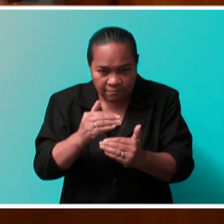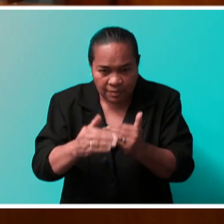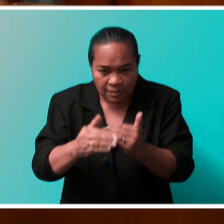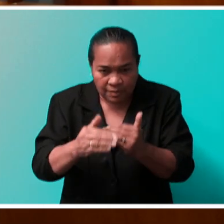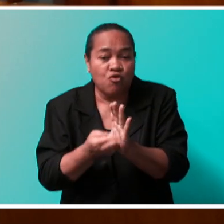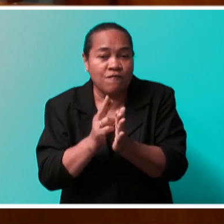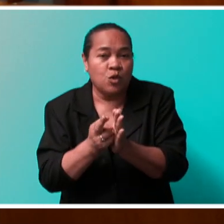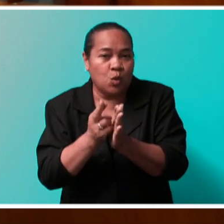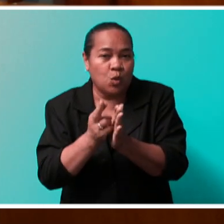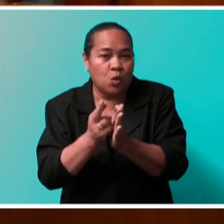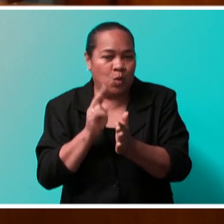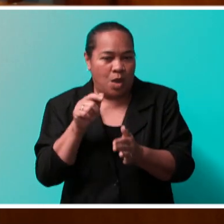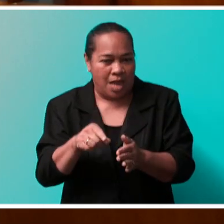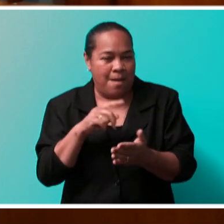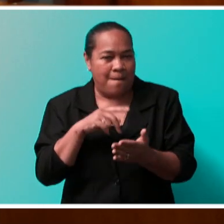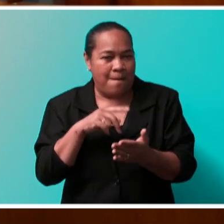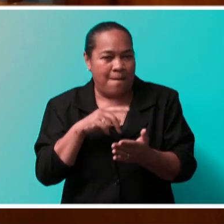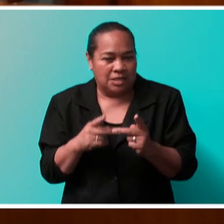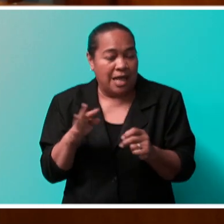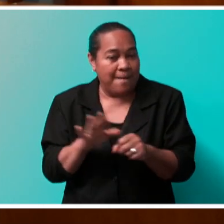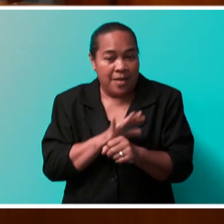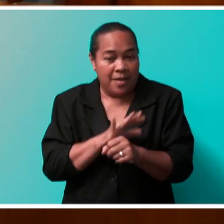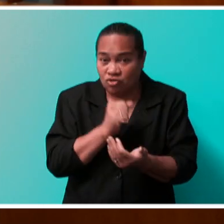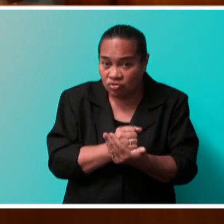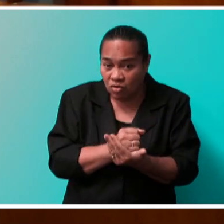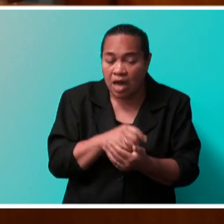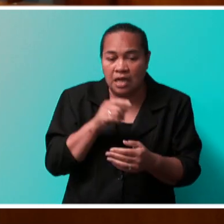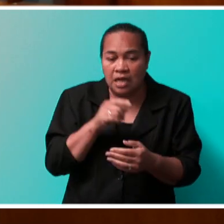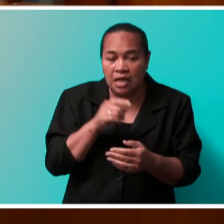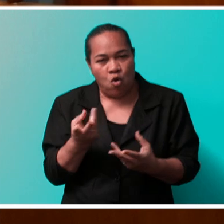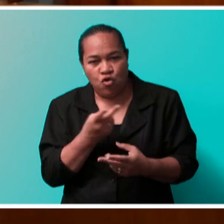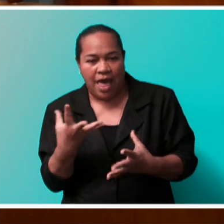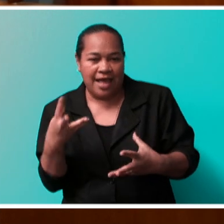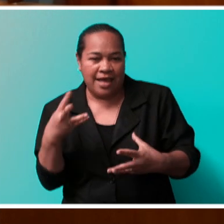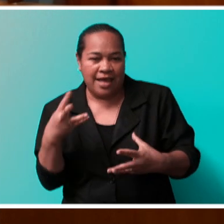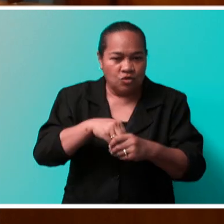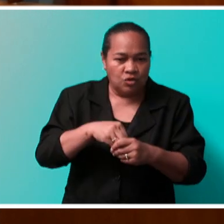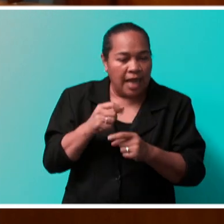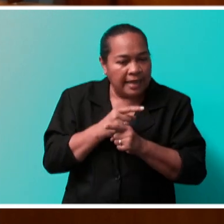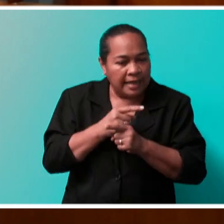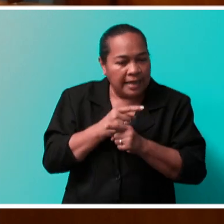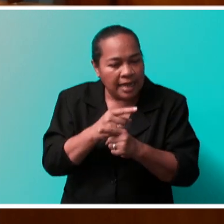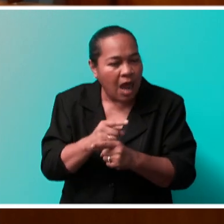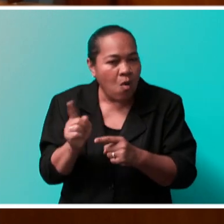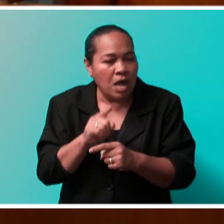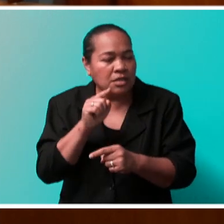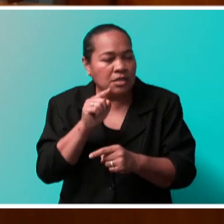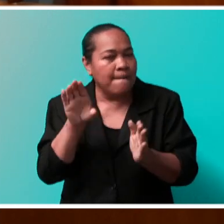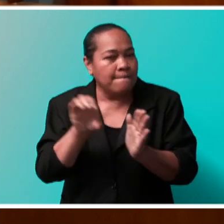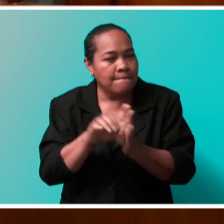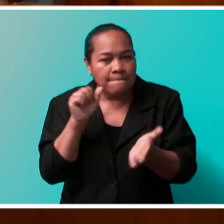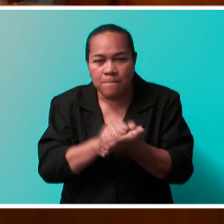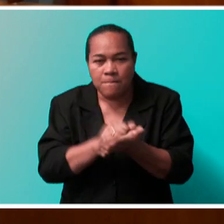process, ensuring that it's both inclusive and guided by proper constitutional procedure.